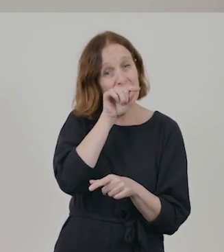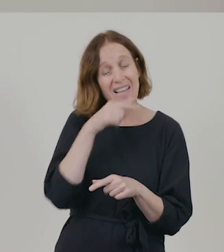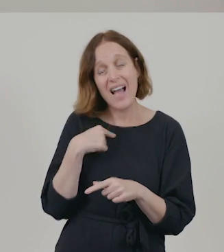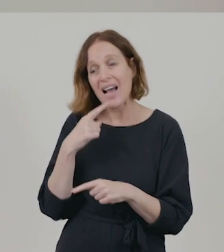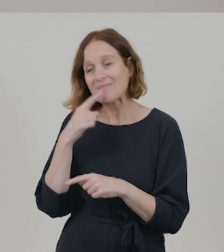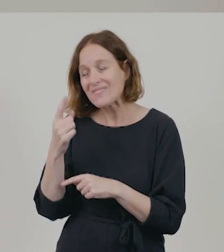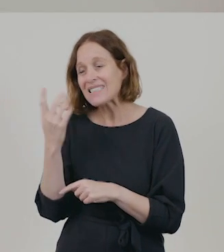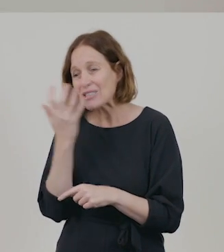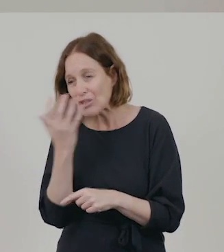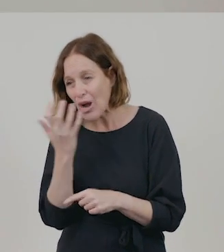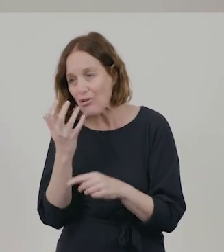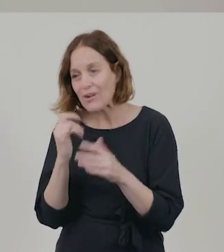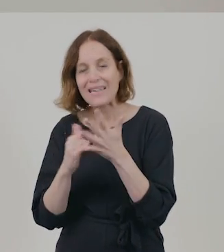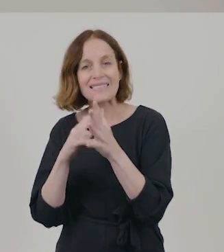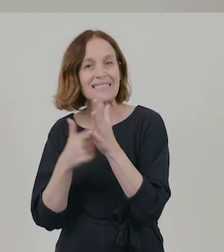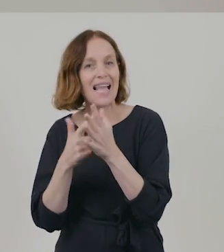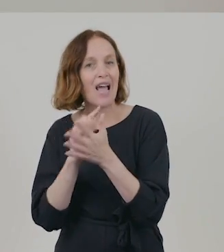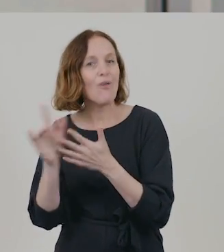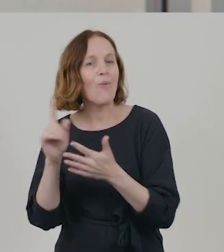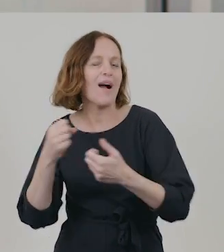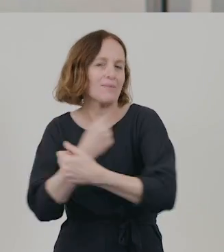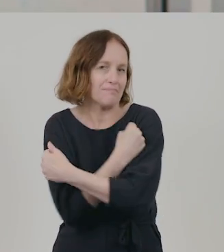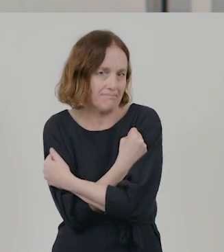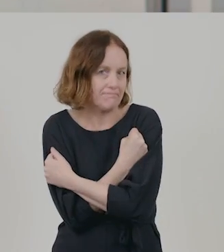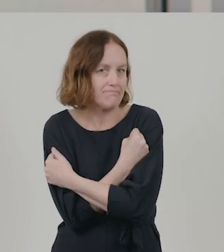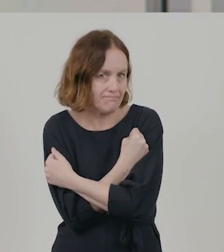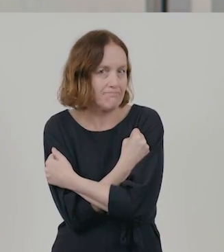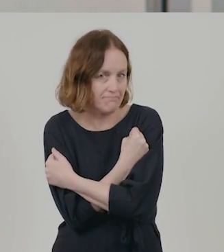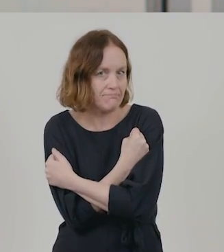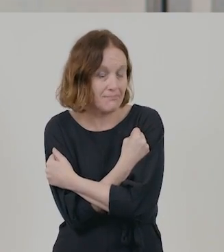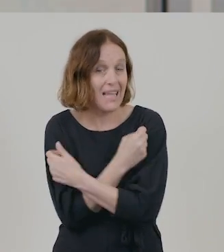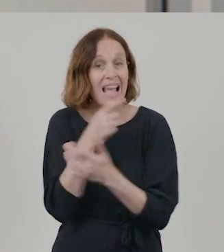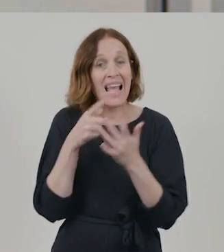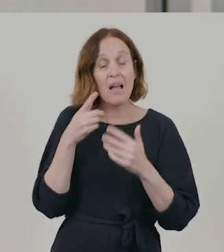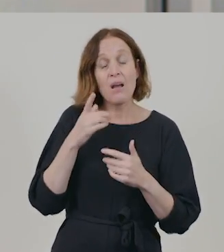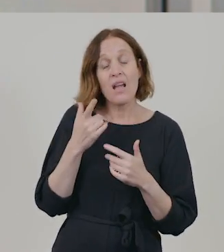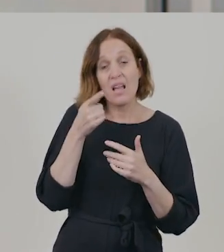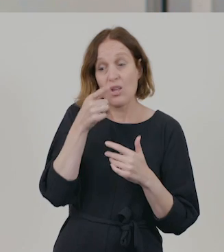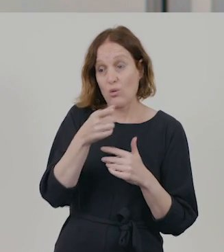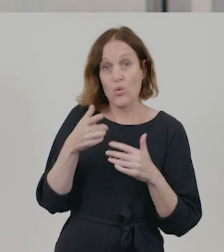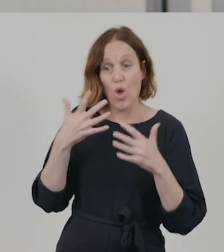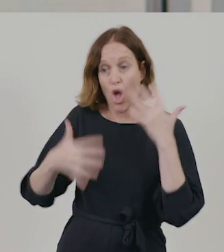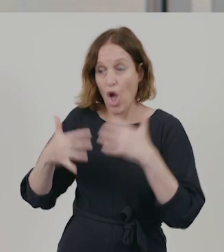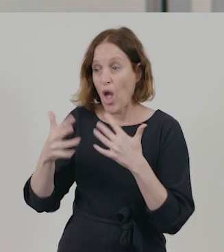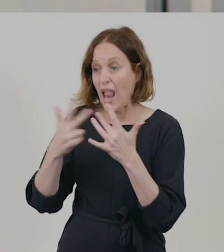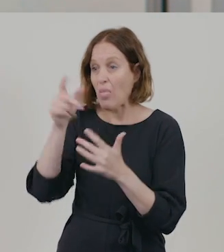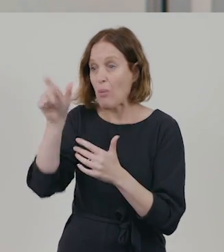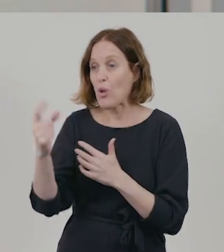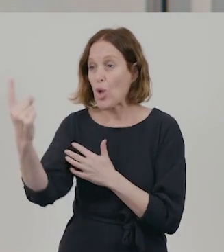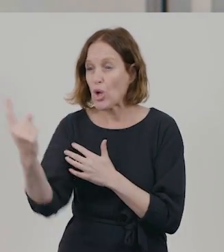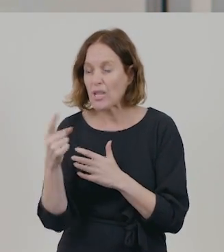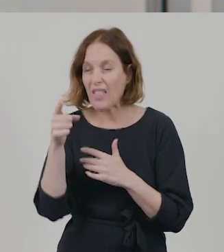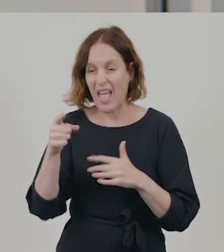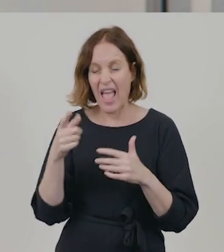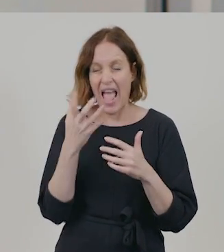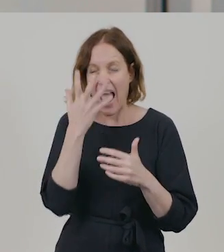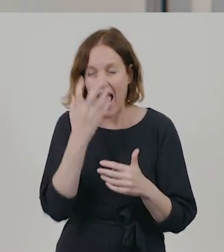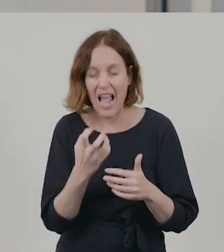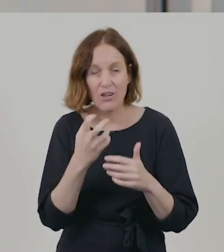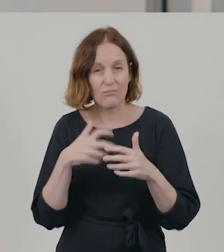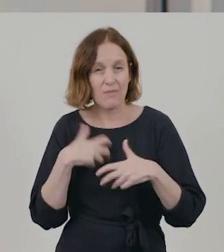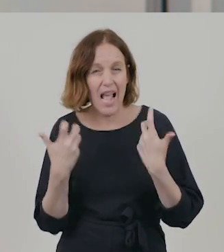her. This was my experience, so I'm going to put it on the chart here. I